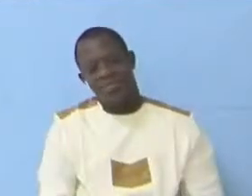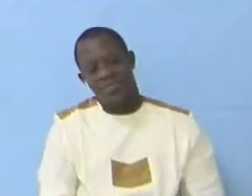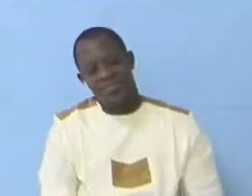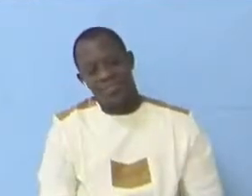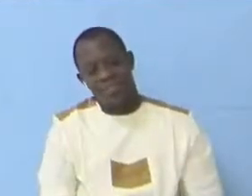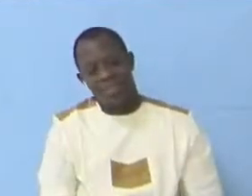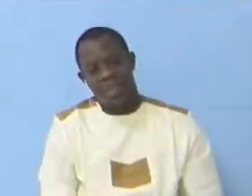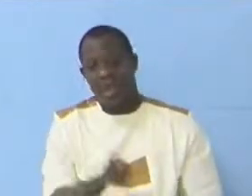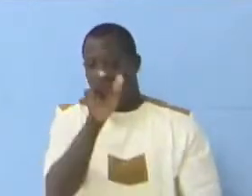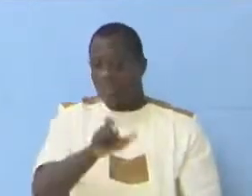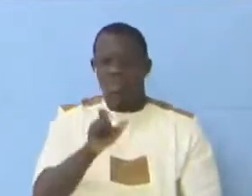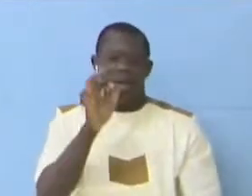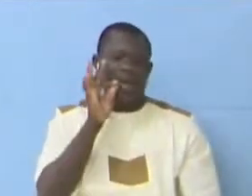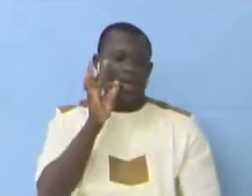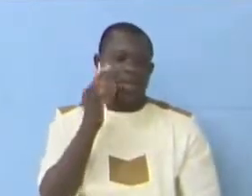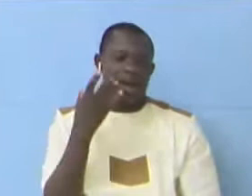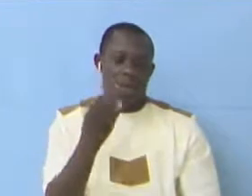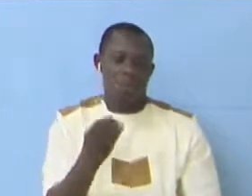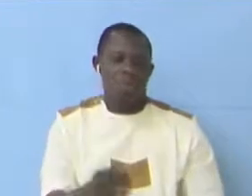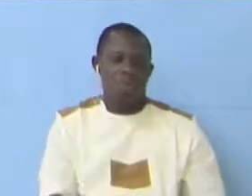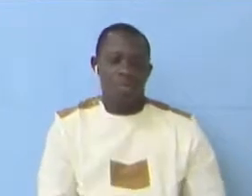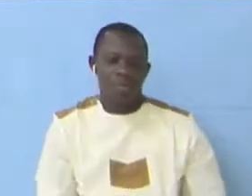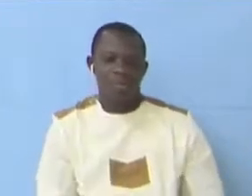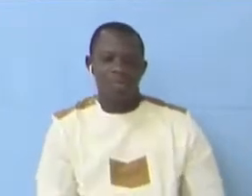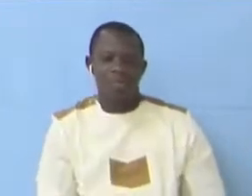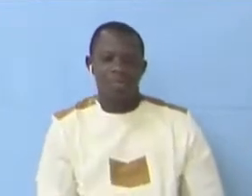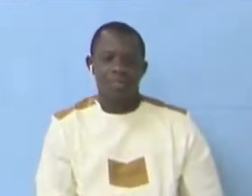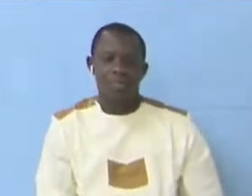did he respond?